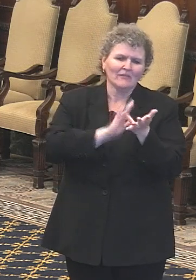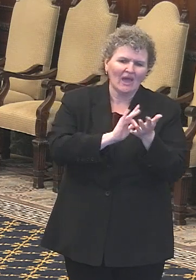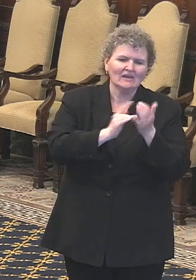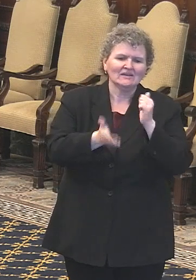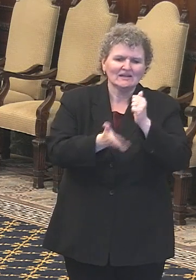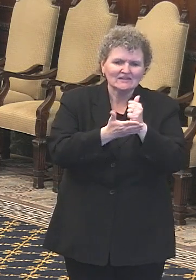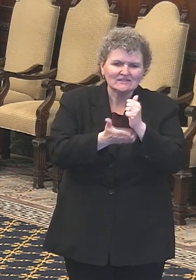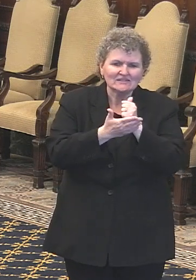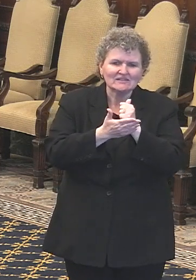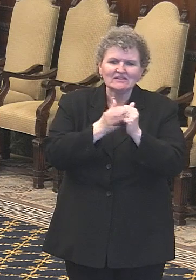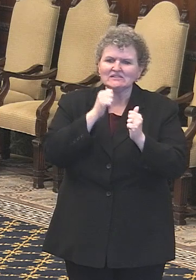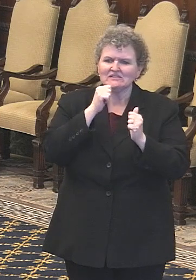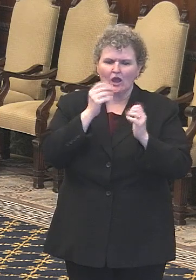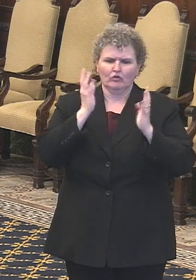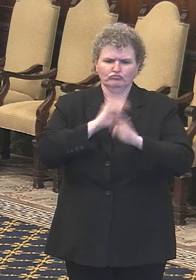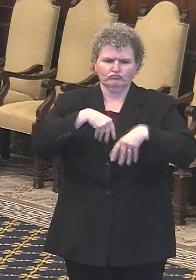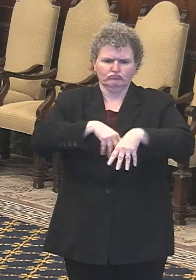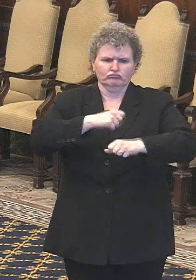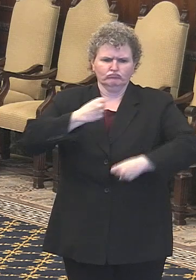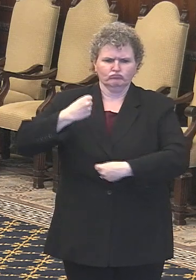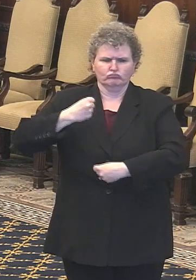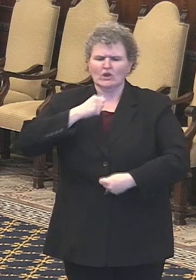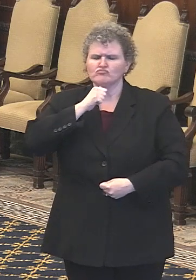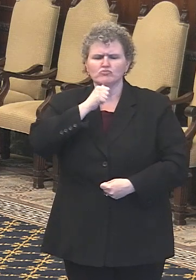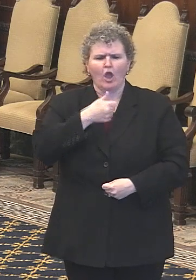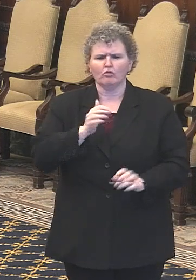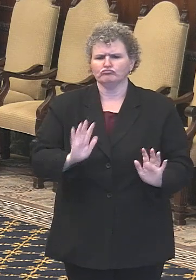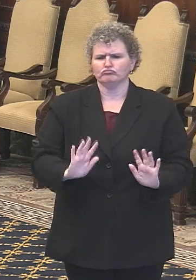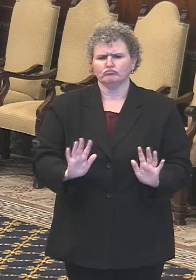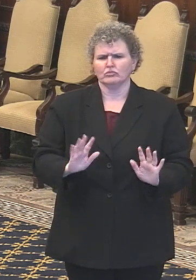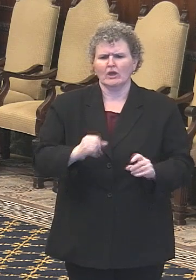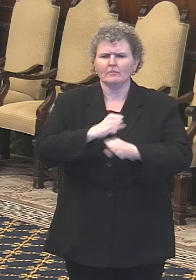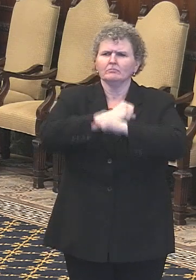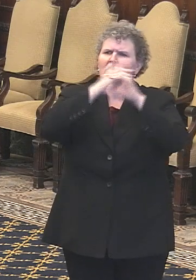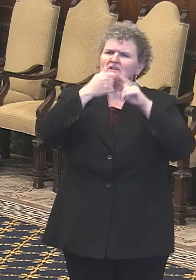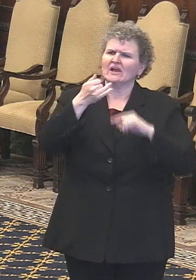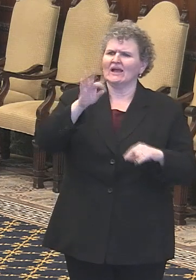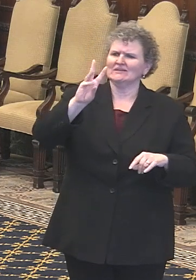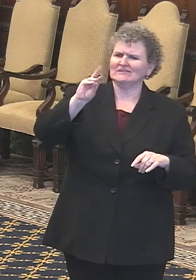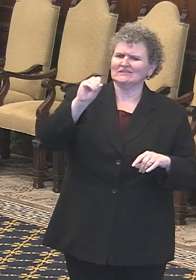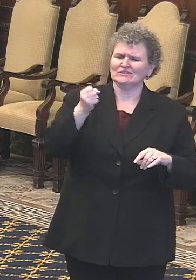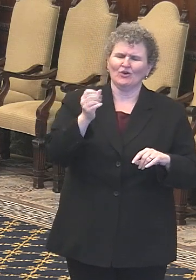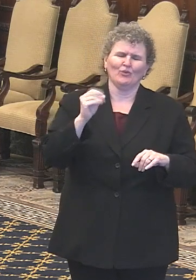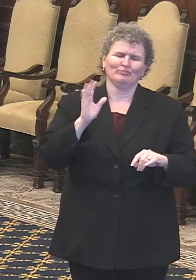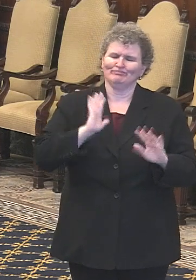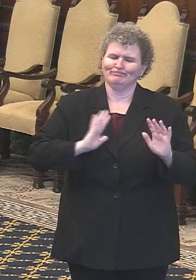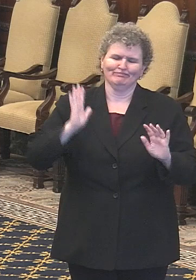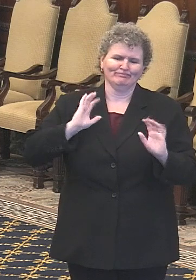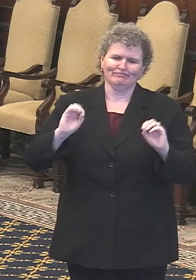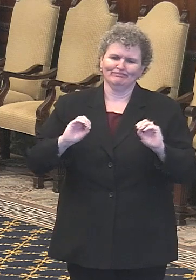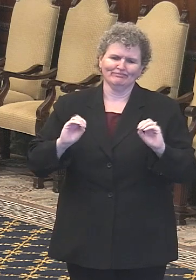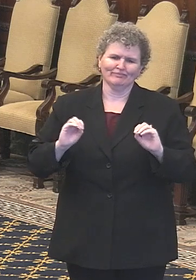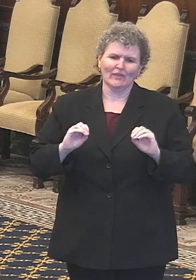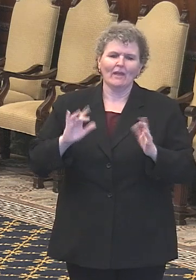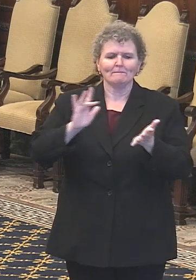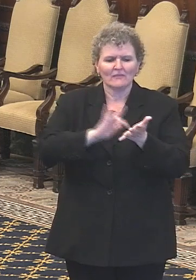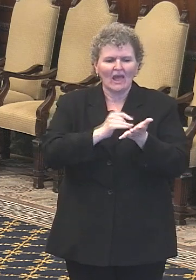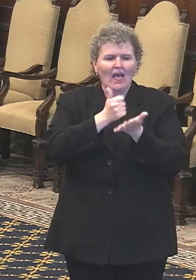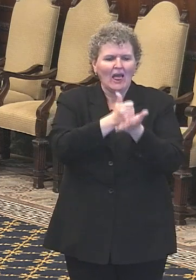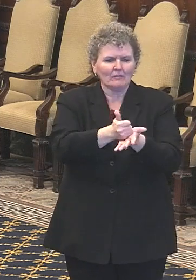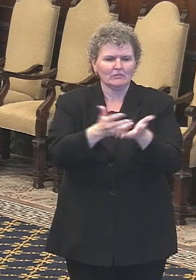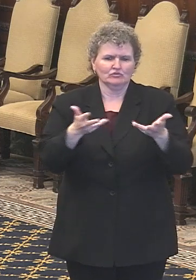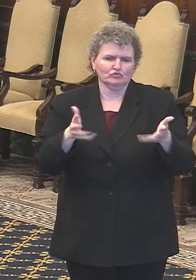many troops are deployed in the city and where exactly will they be helping? I'm not sure. First, I wouldn't call them troops. I mean, I'd